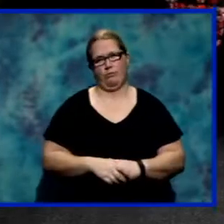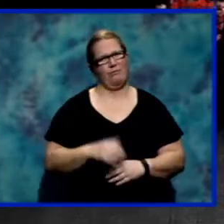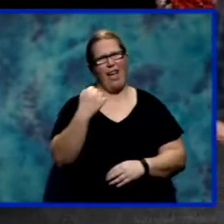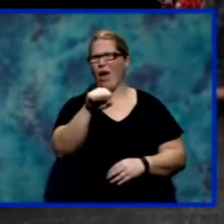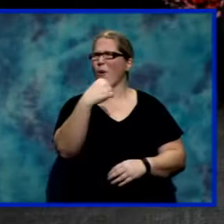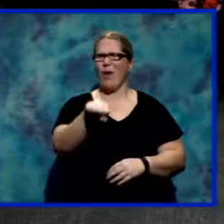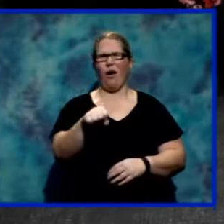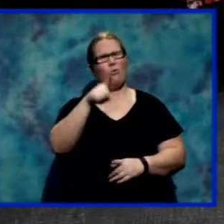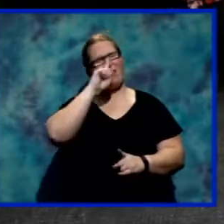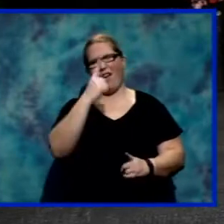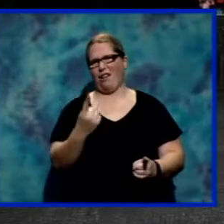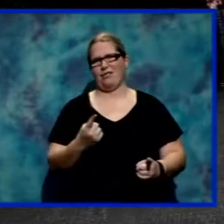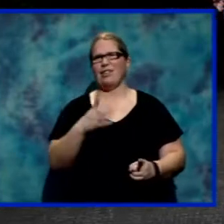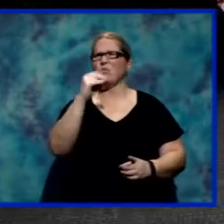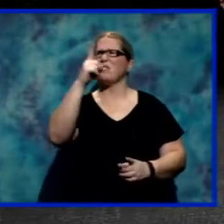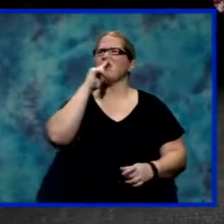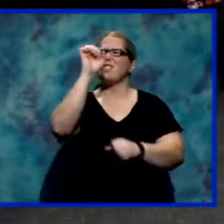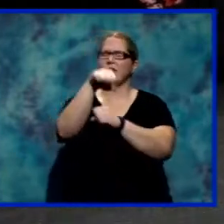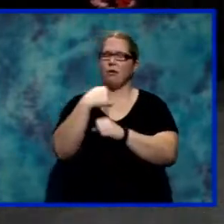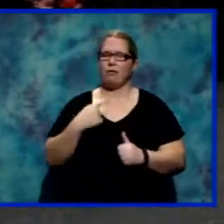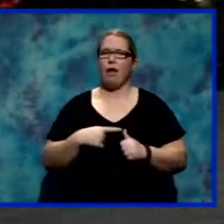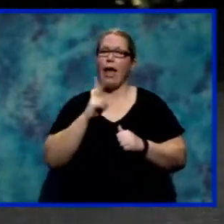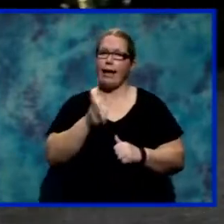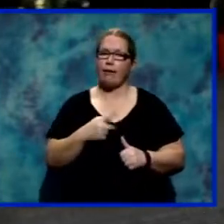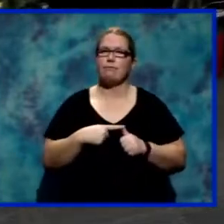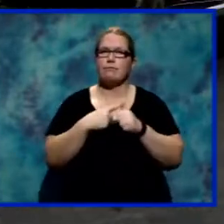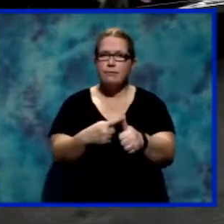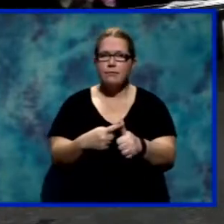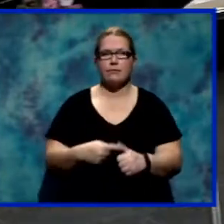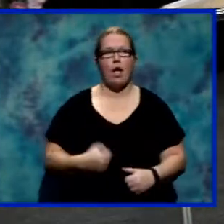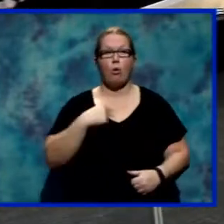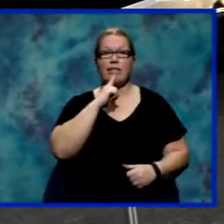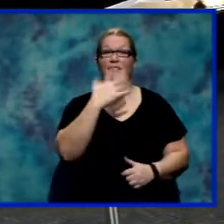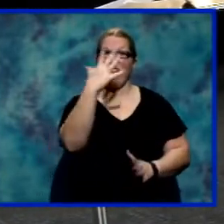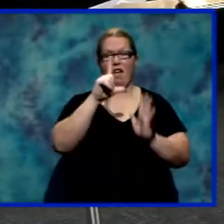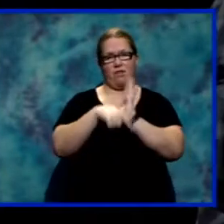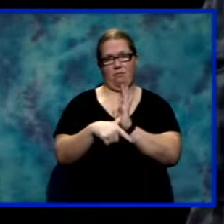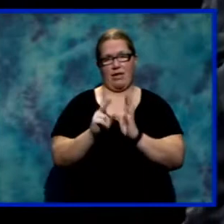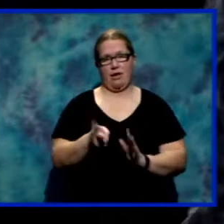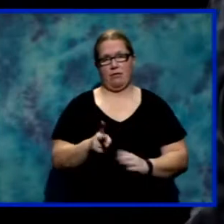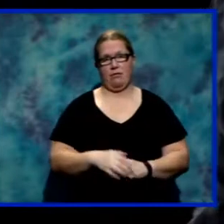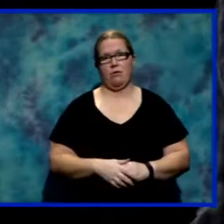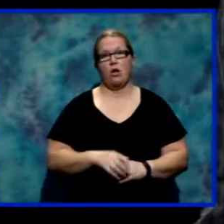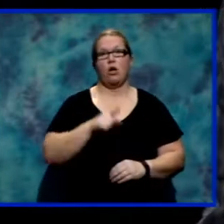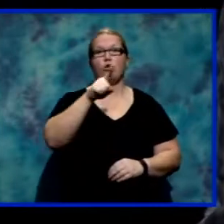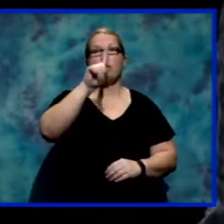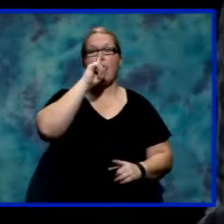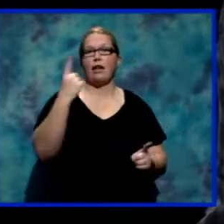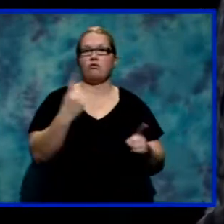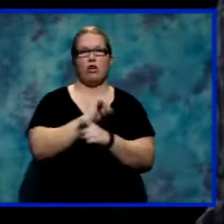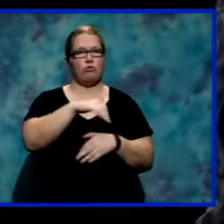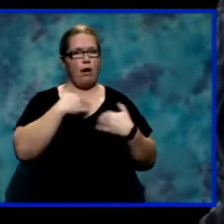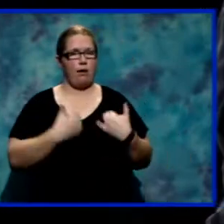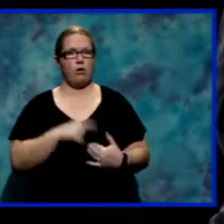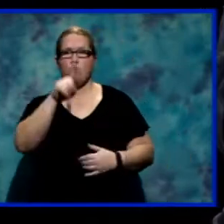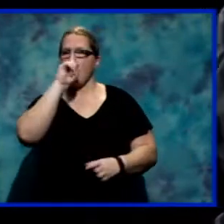No, you can't. Someone said yes. I'm going to say it again. I'll say it 5 times again. You can't change your heart.